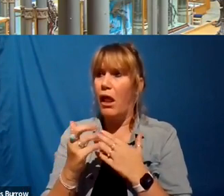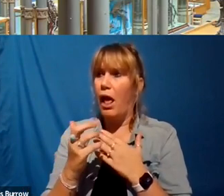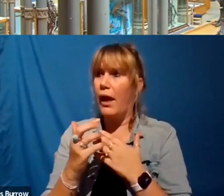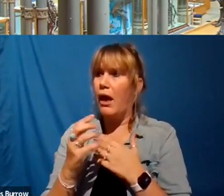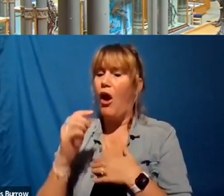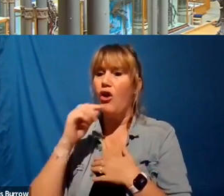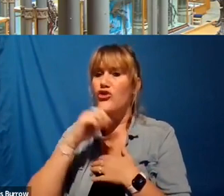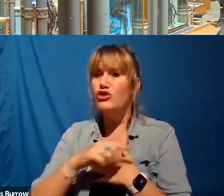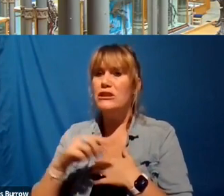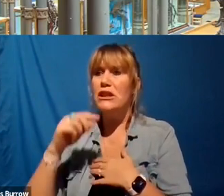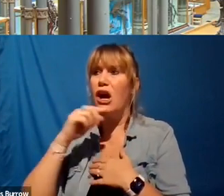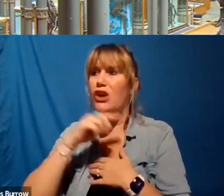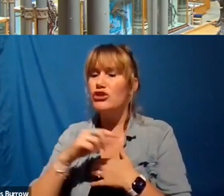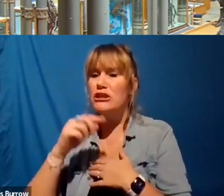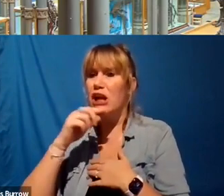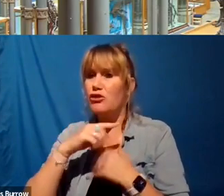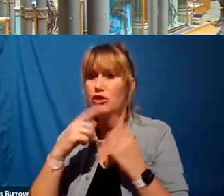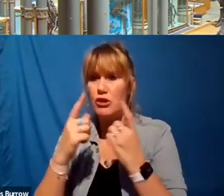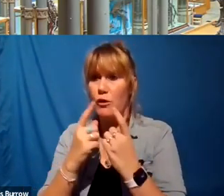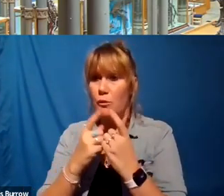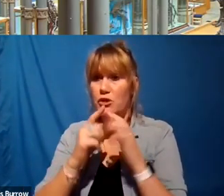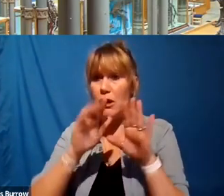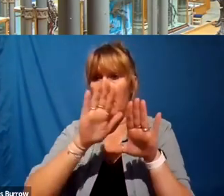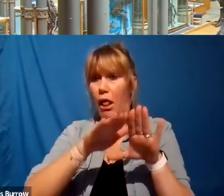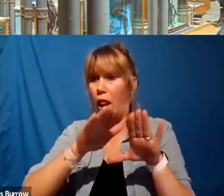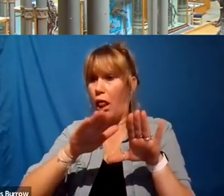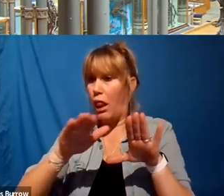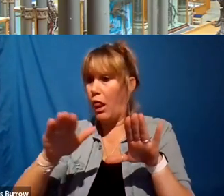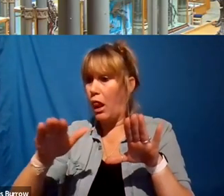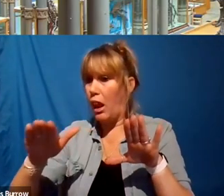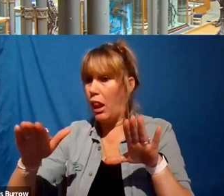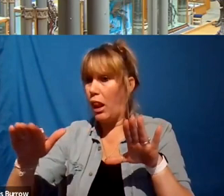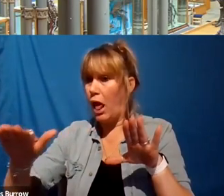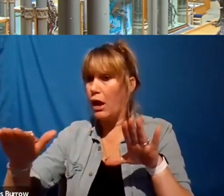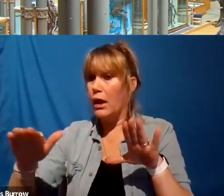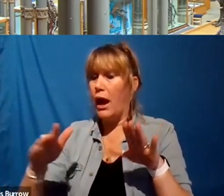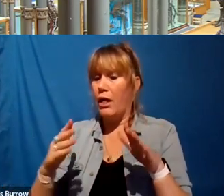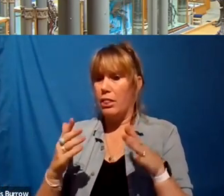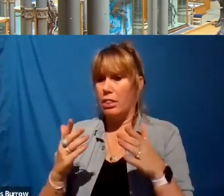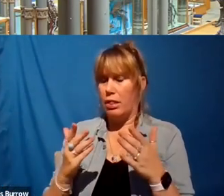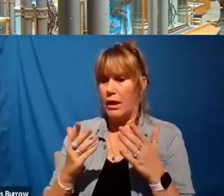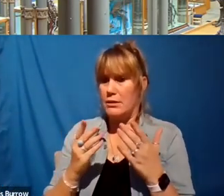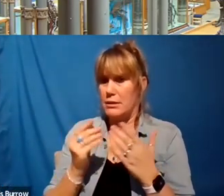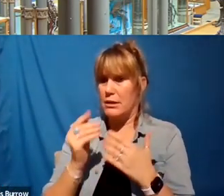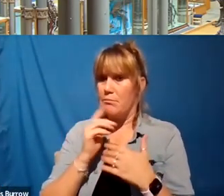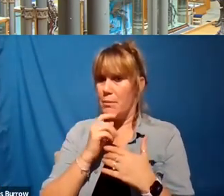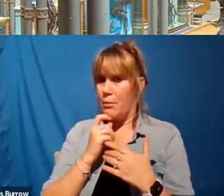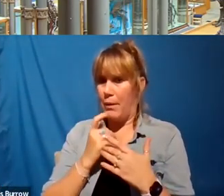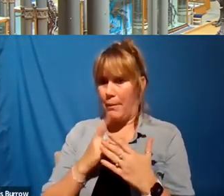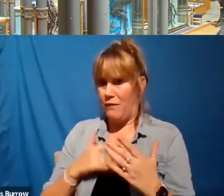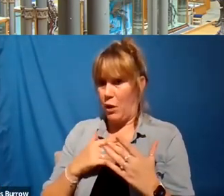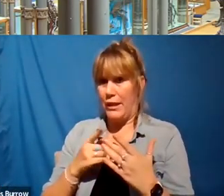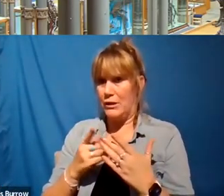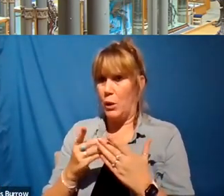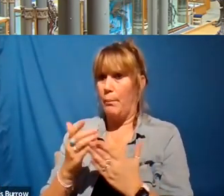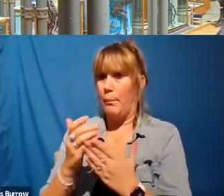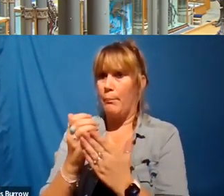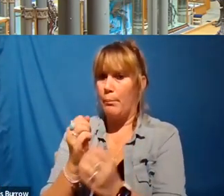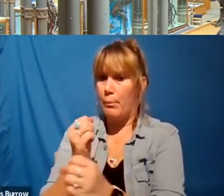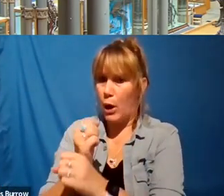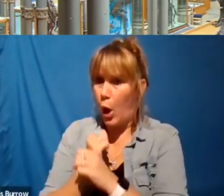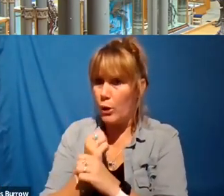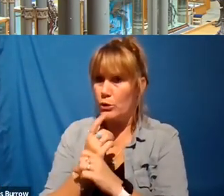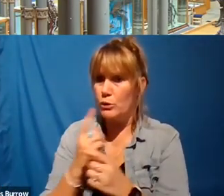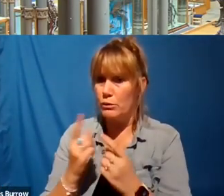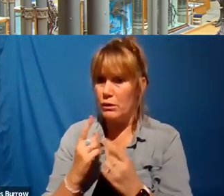are stuffed with collections of artifacts that don't belong together to like a modern eye. So, you know, there'll be a 19th century shrine next to a